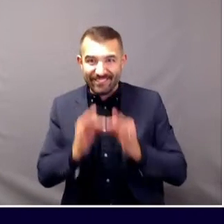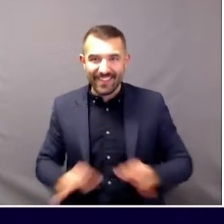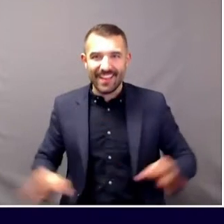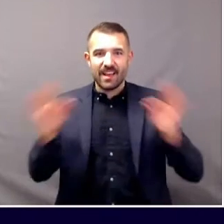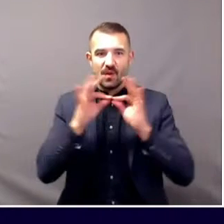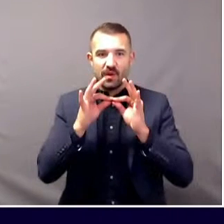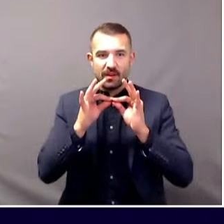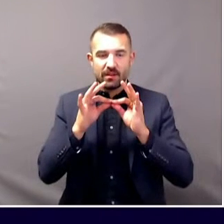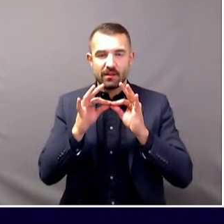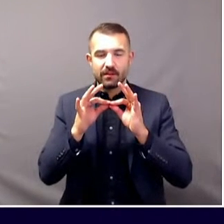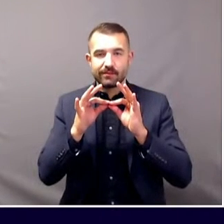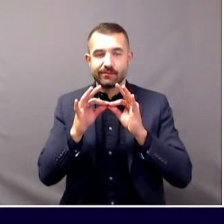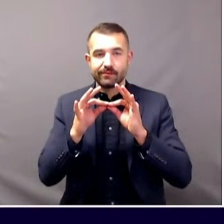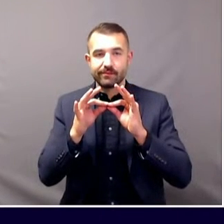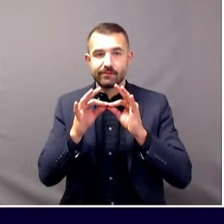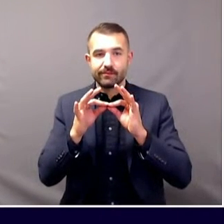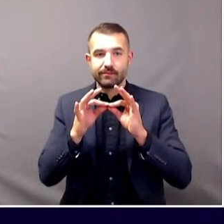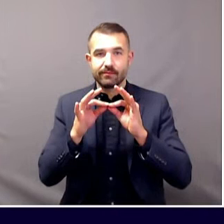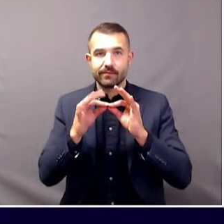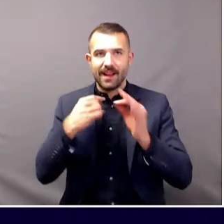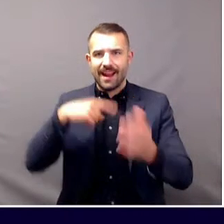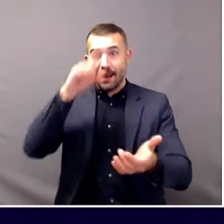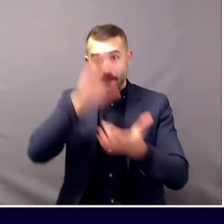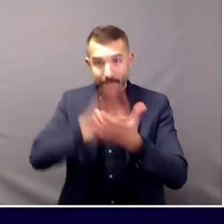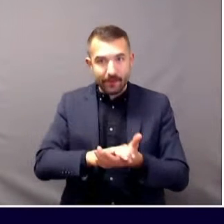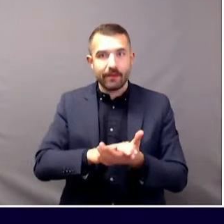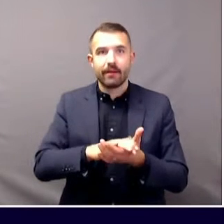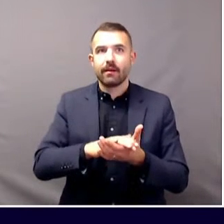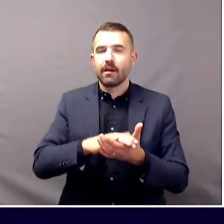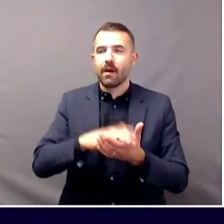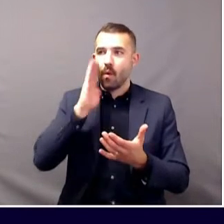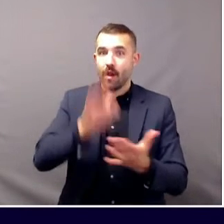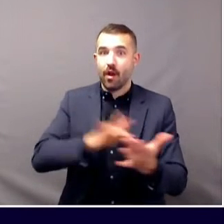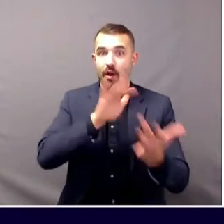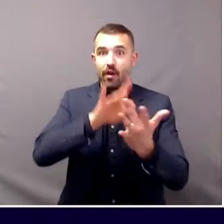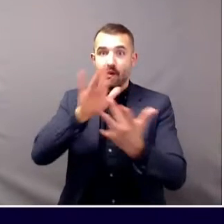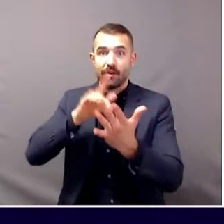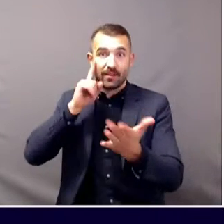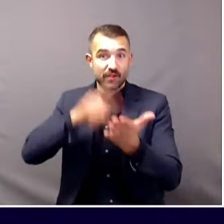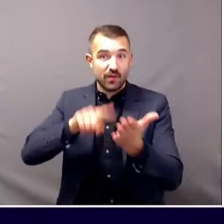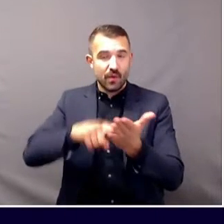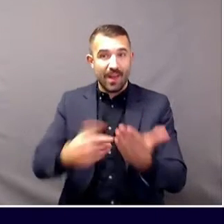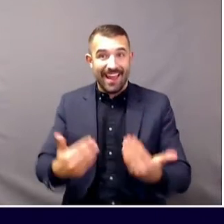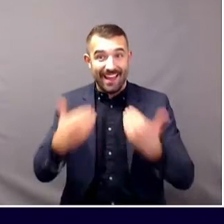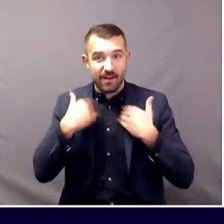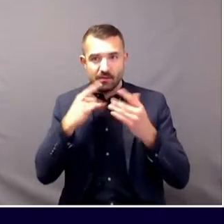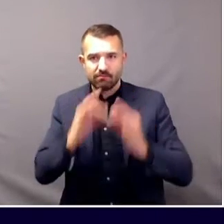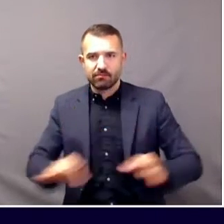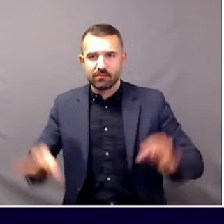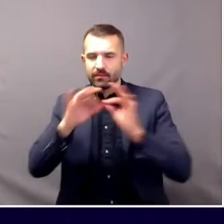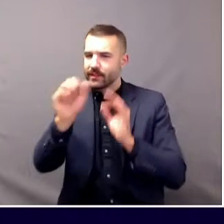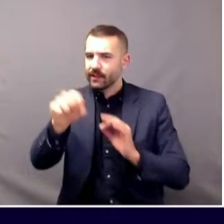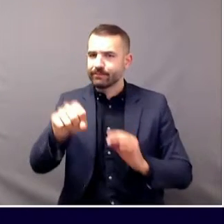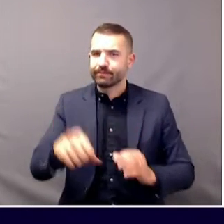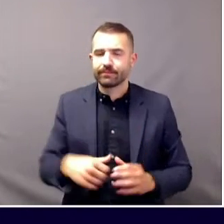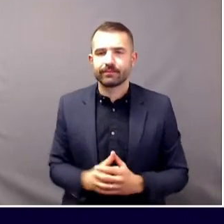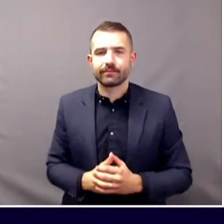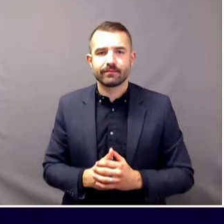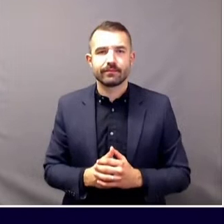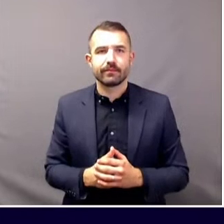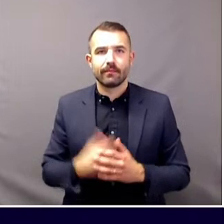Similarly, I continue to believe that contact tracing has value, but so we're not there yet.